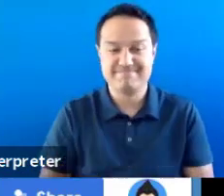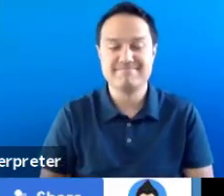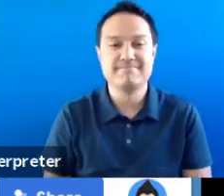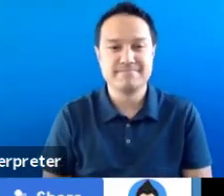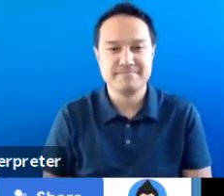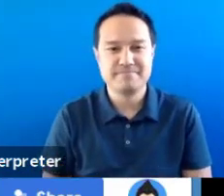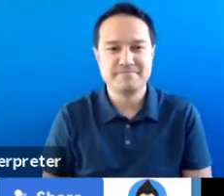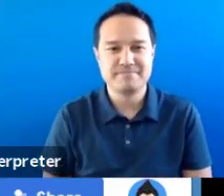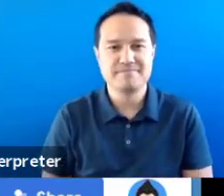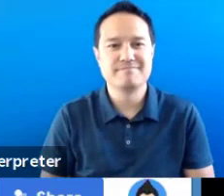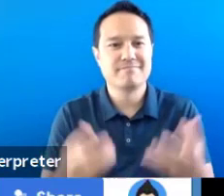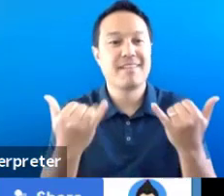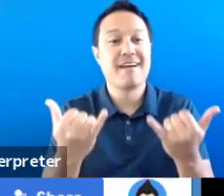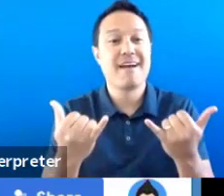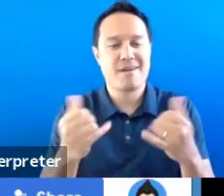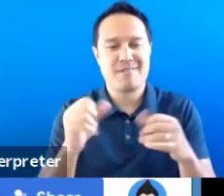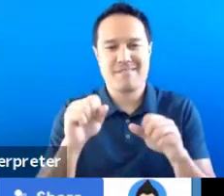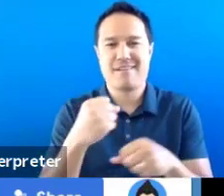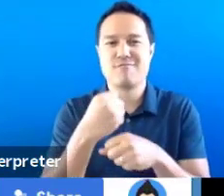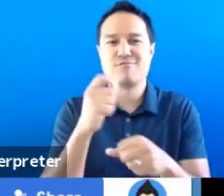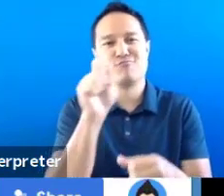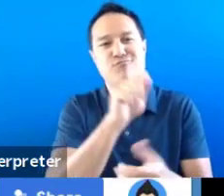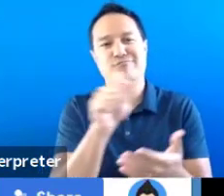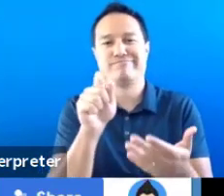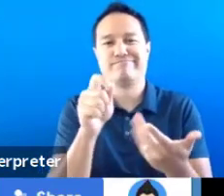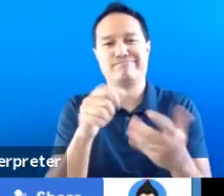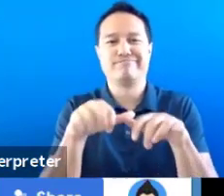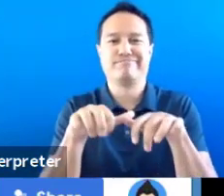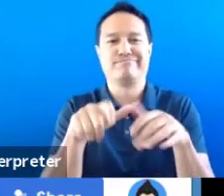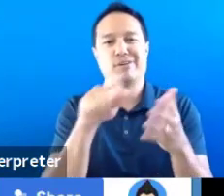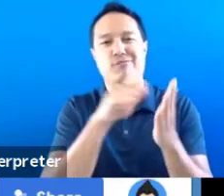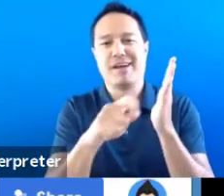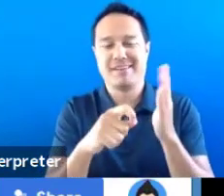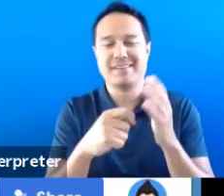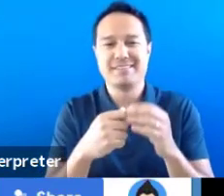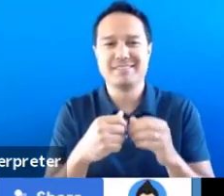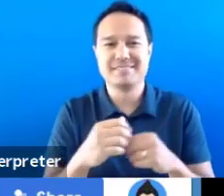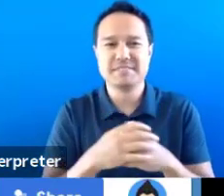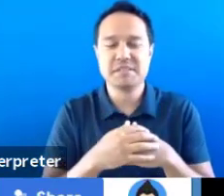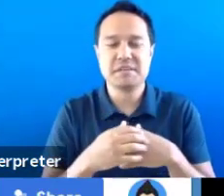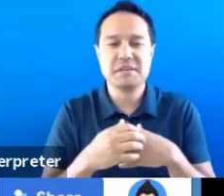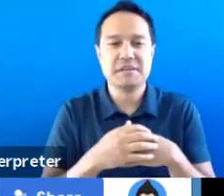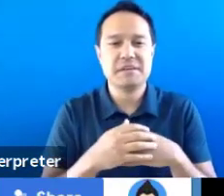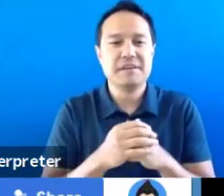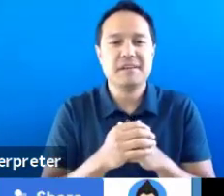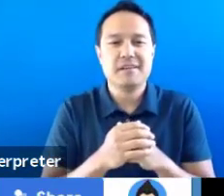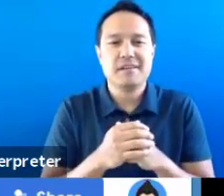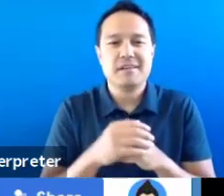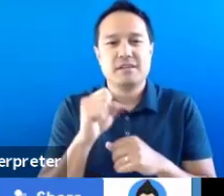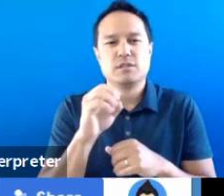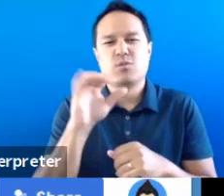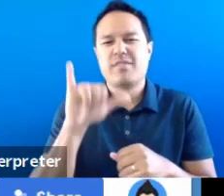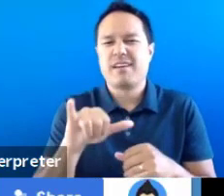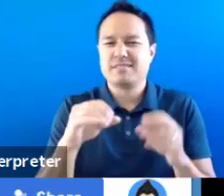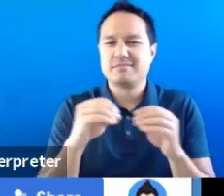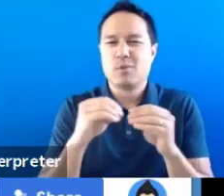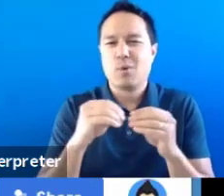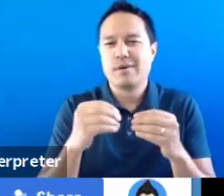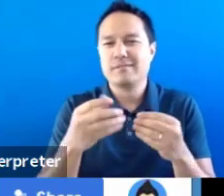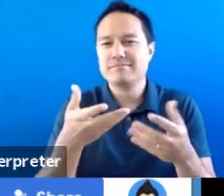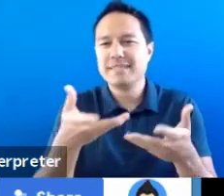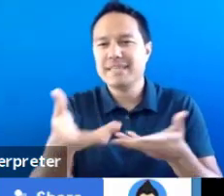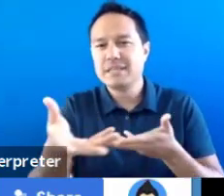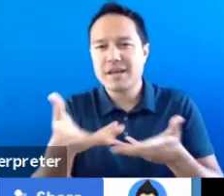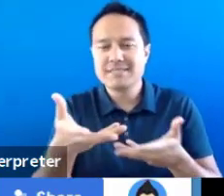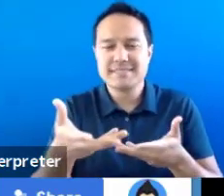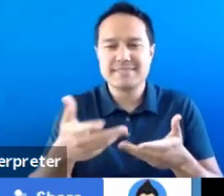And now I can write my meme about toilet paper. So this is an interactive activity that you can do with